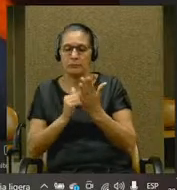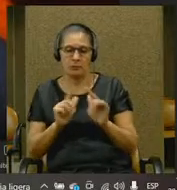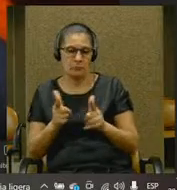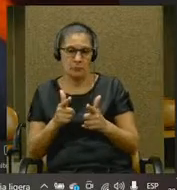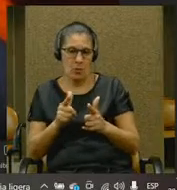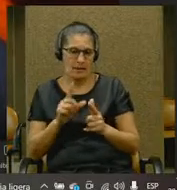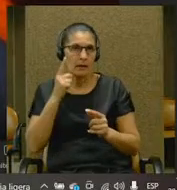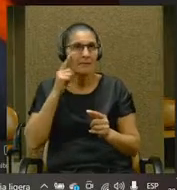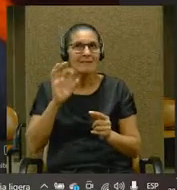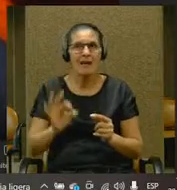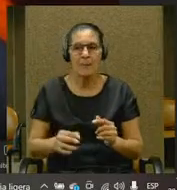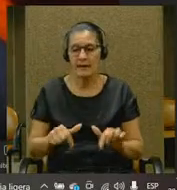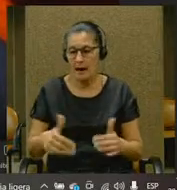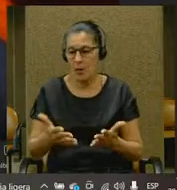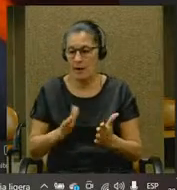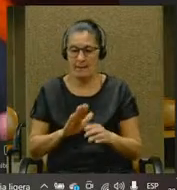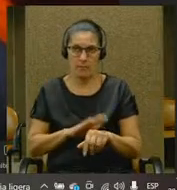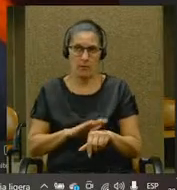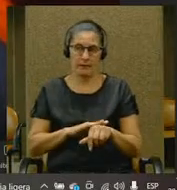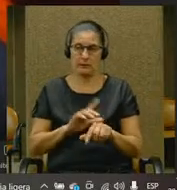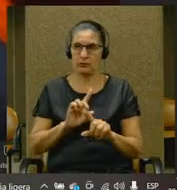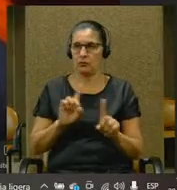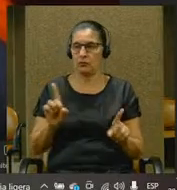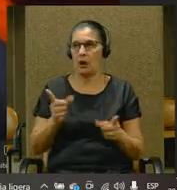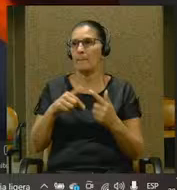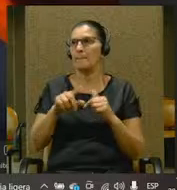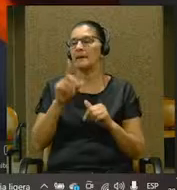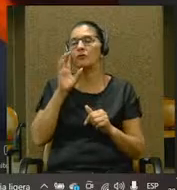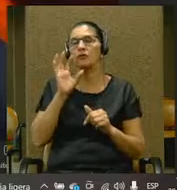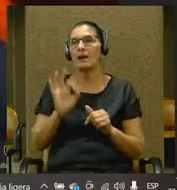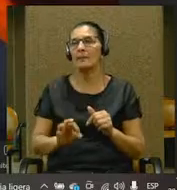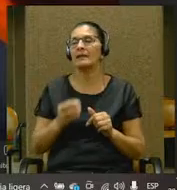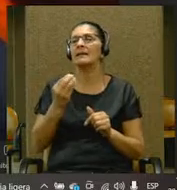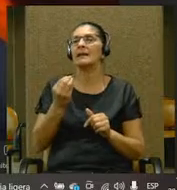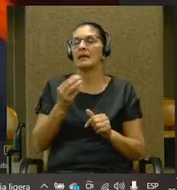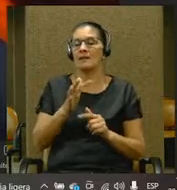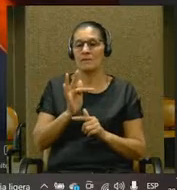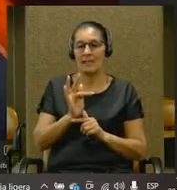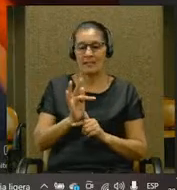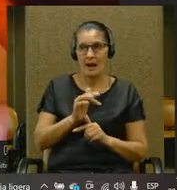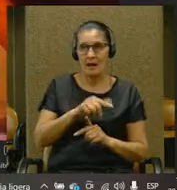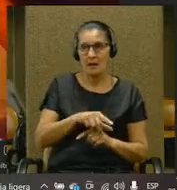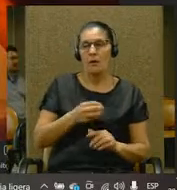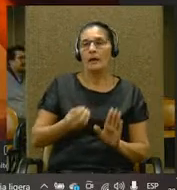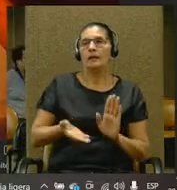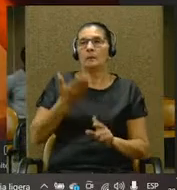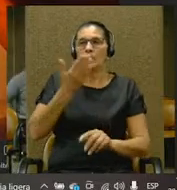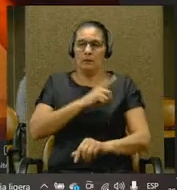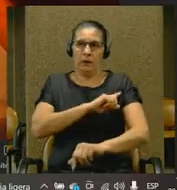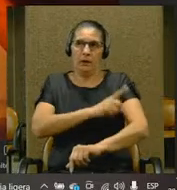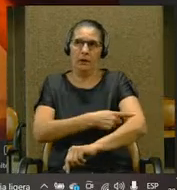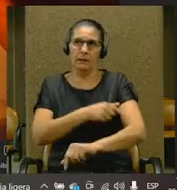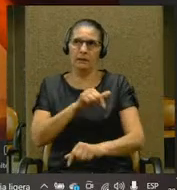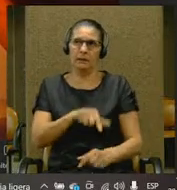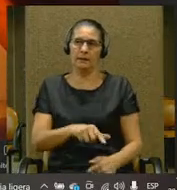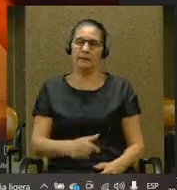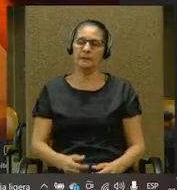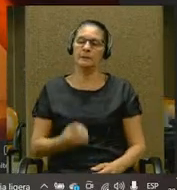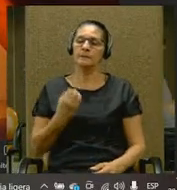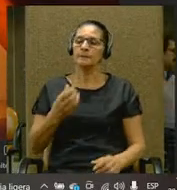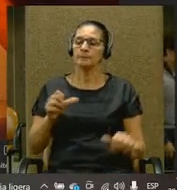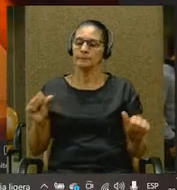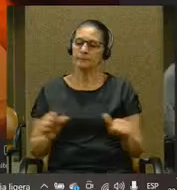also realizing that with fentanyl being so potent, what it does is for a lot of